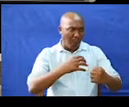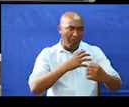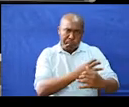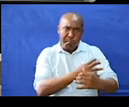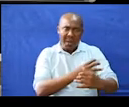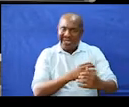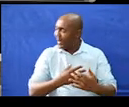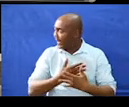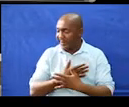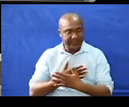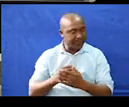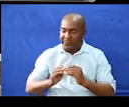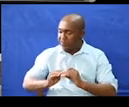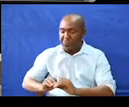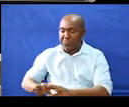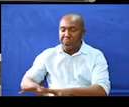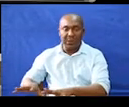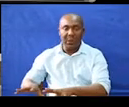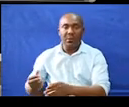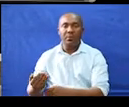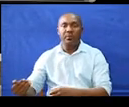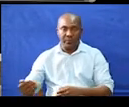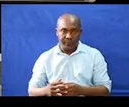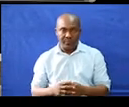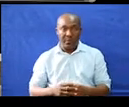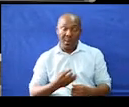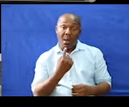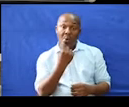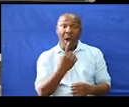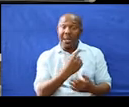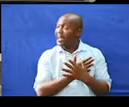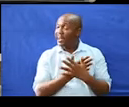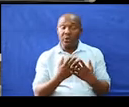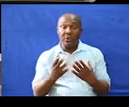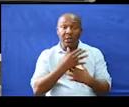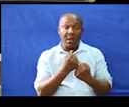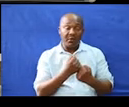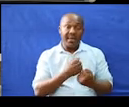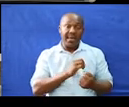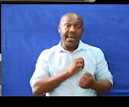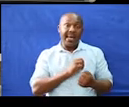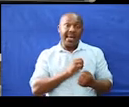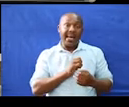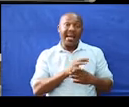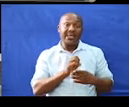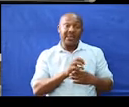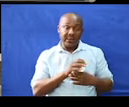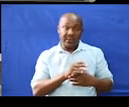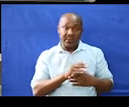inherited. One cannot inherit the characteristics which has nothing to do with the DNA